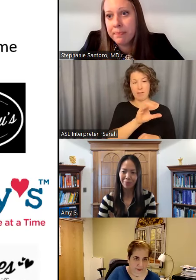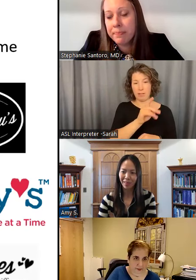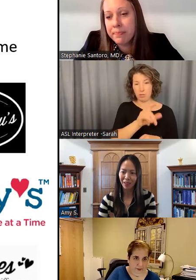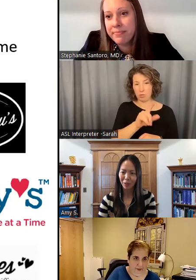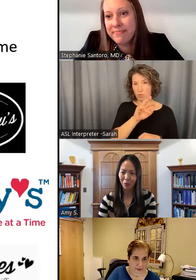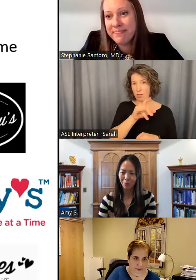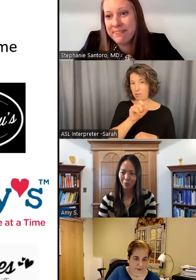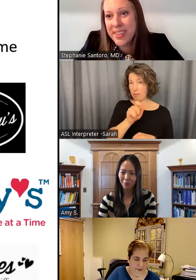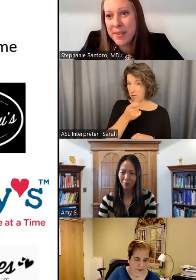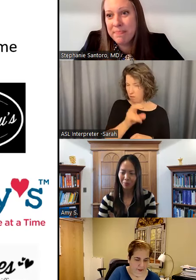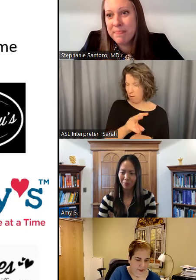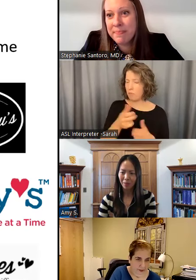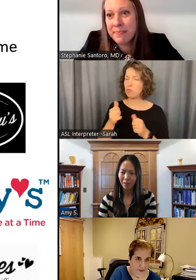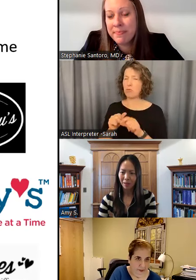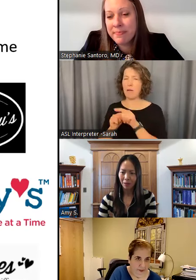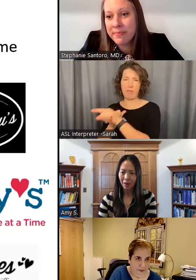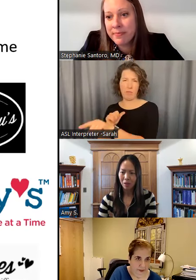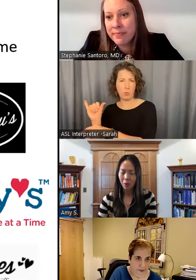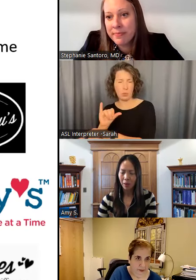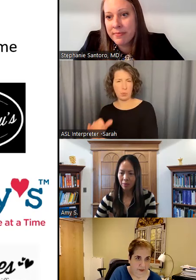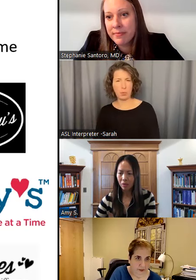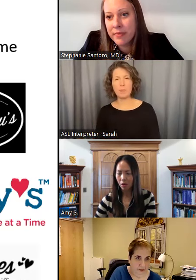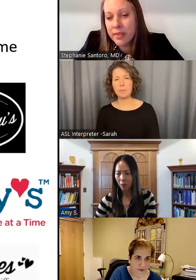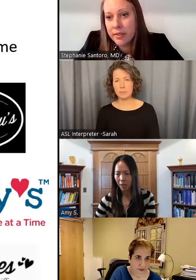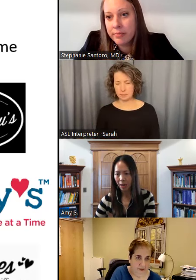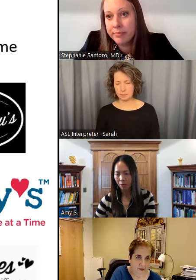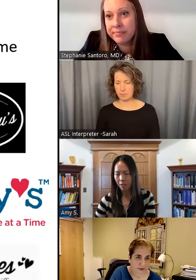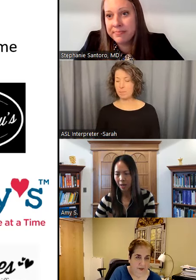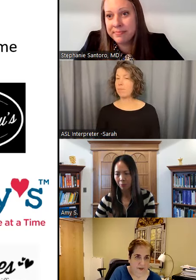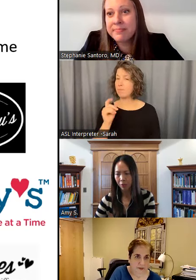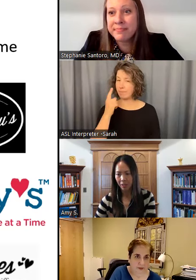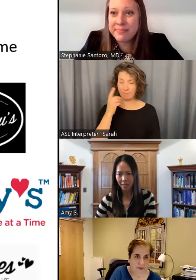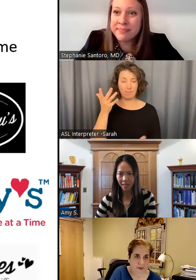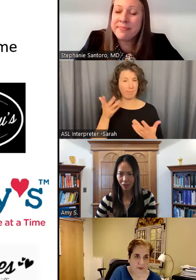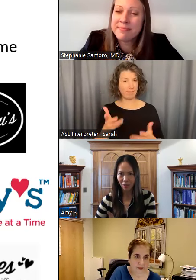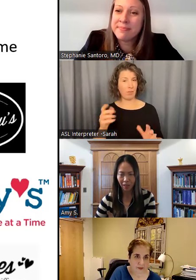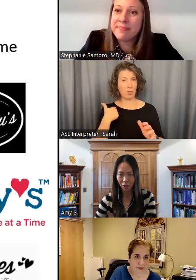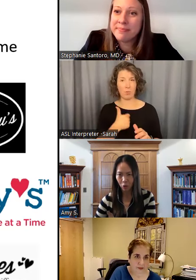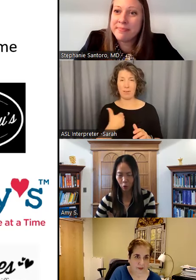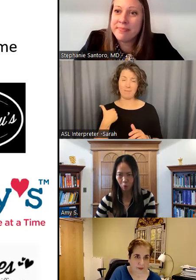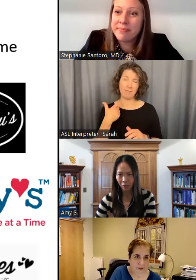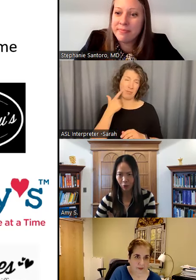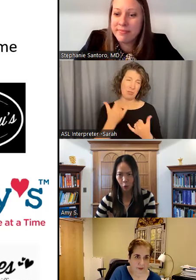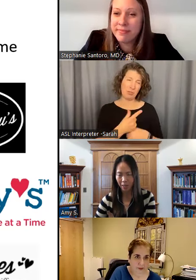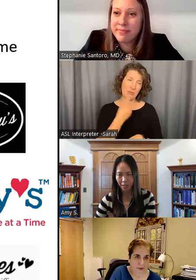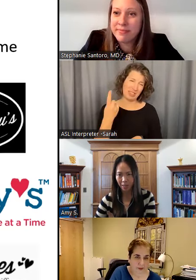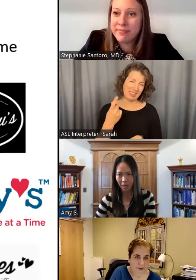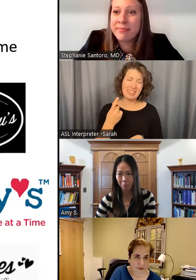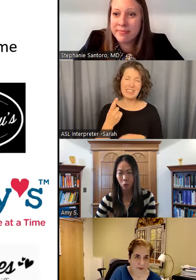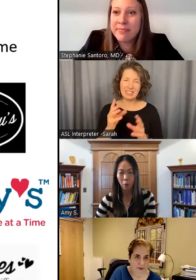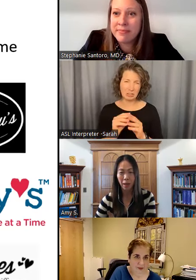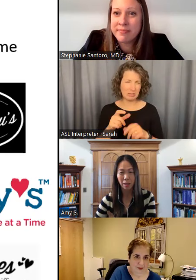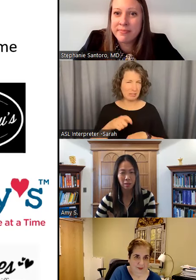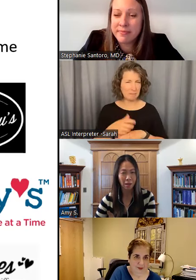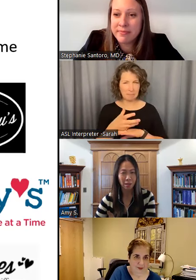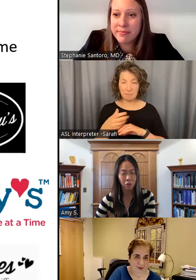Great, thank you. Yep. Okay, so I think that's all that we have time for today's session. Thank you so much for joining us today.